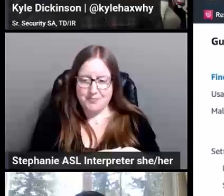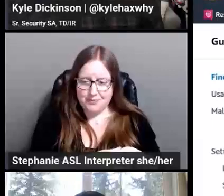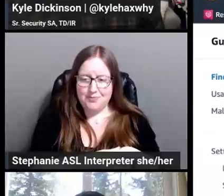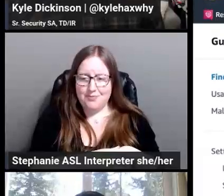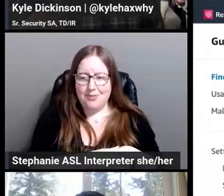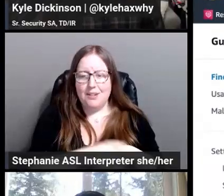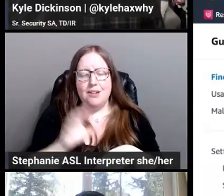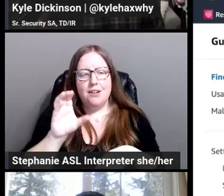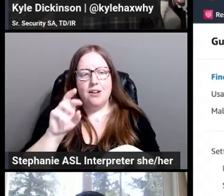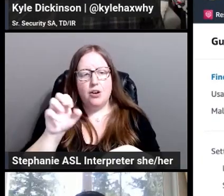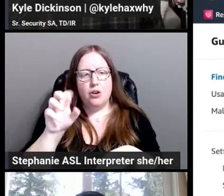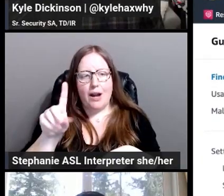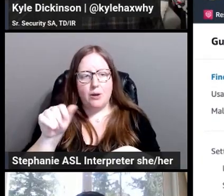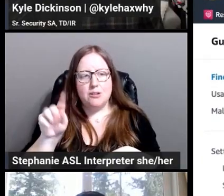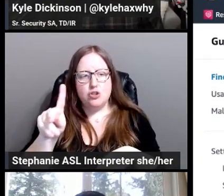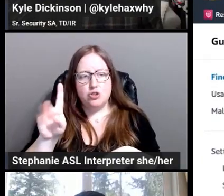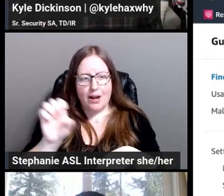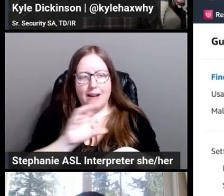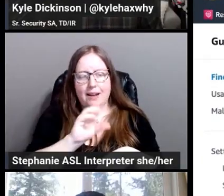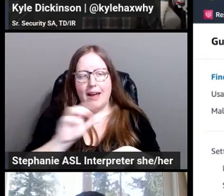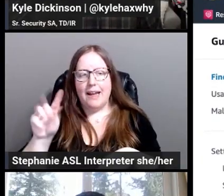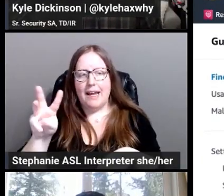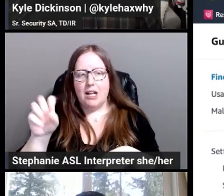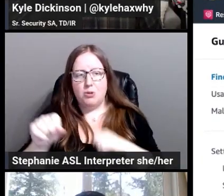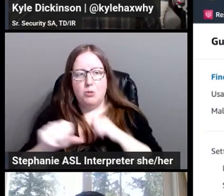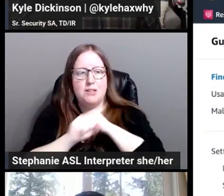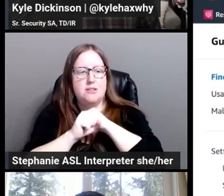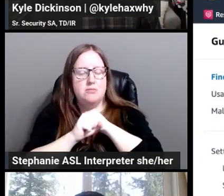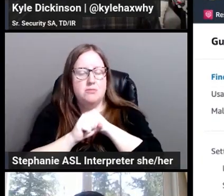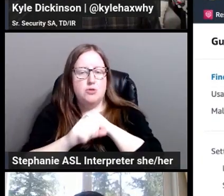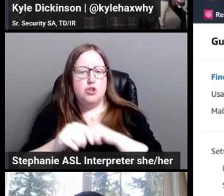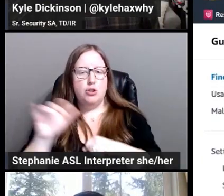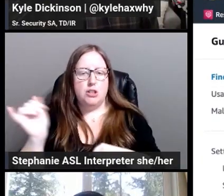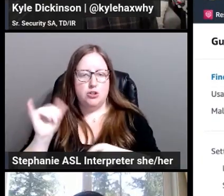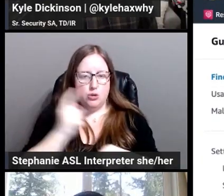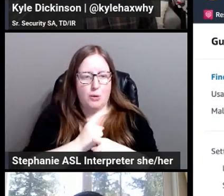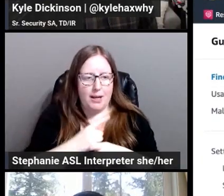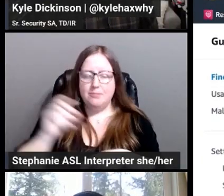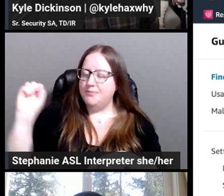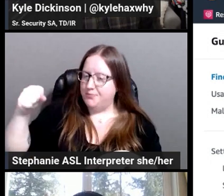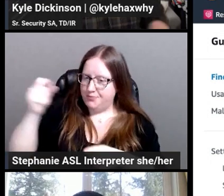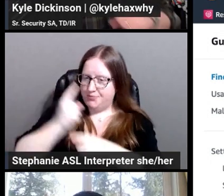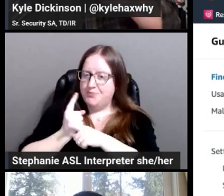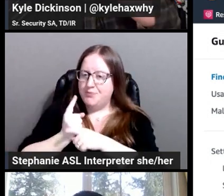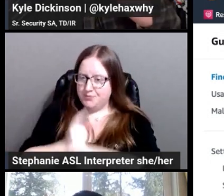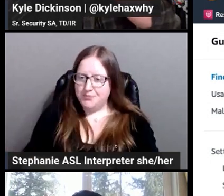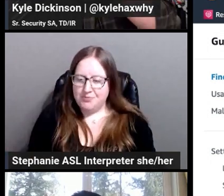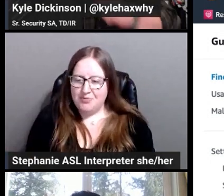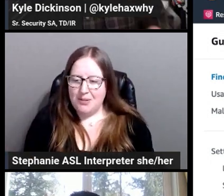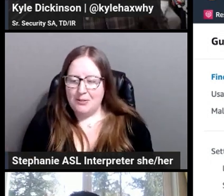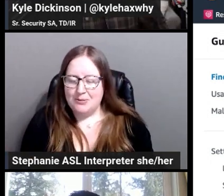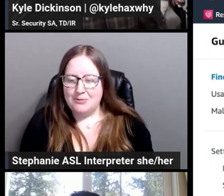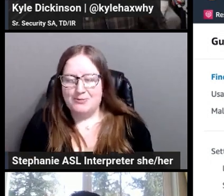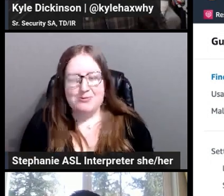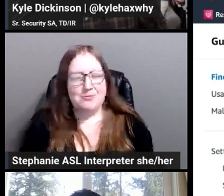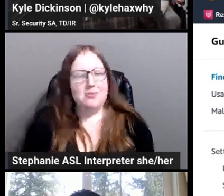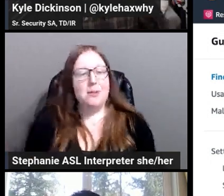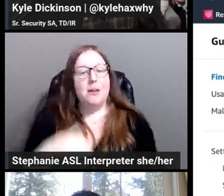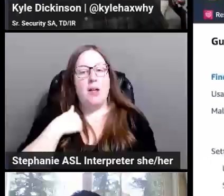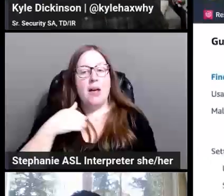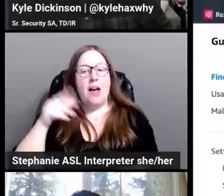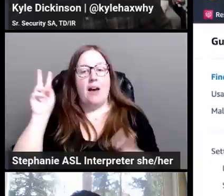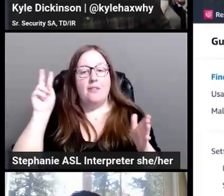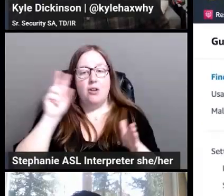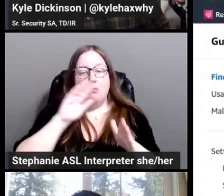CrowdStrike, and then our own AWS curated threat intel list, right? Correct. Yeah. Okay. All right. So there is also an overview